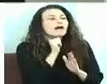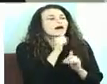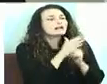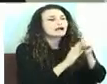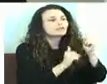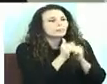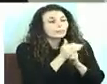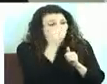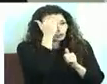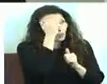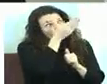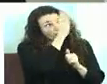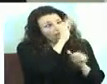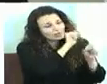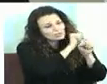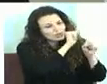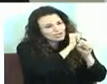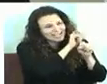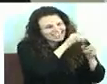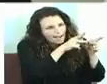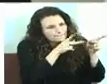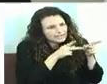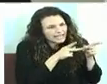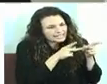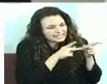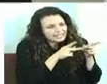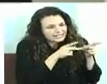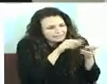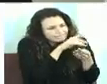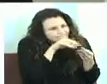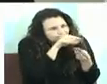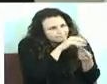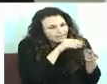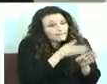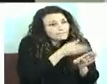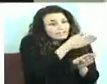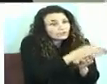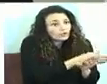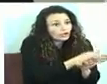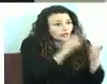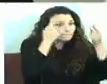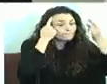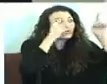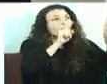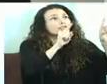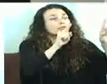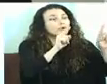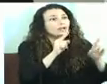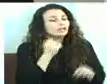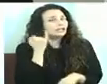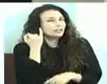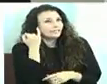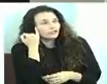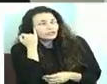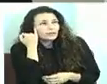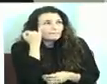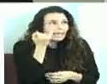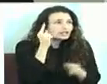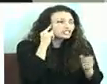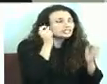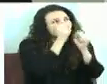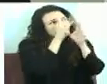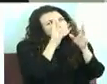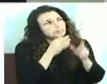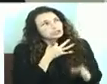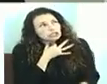working. It's the place right before your breakthrough. Wonder and imagination are